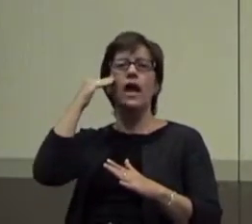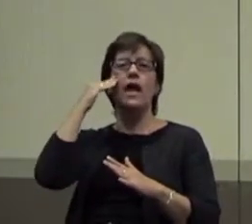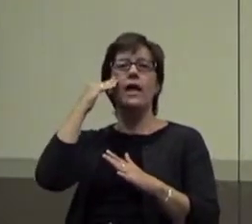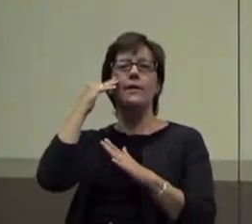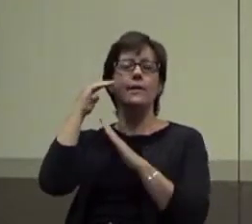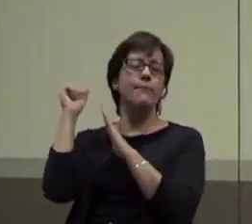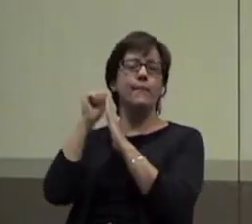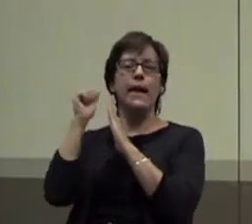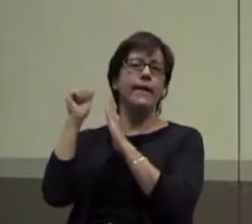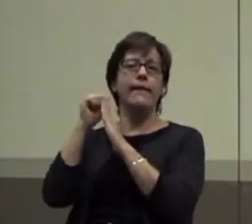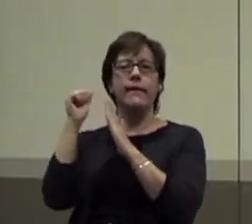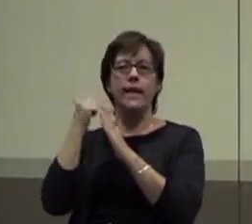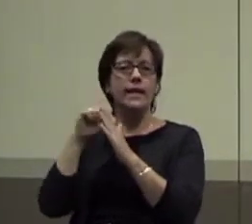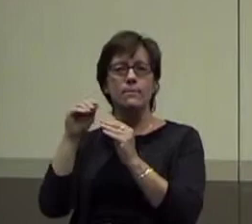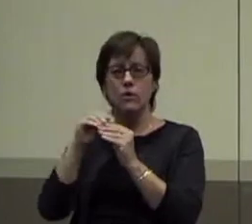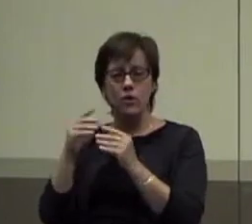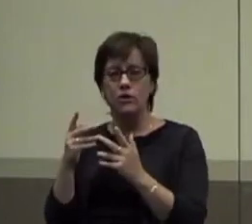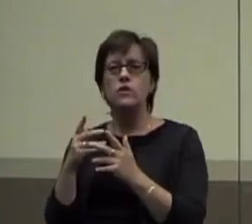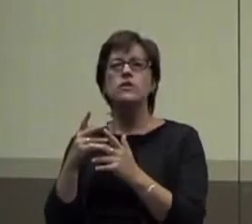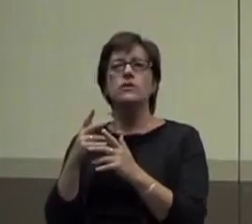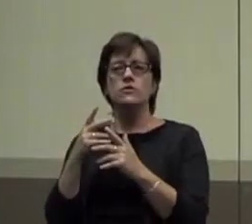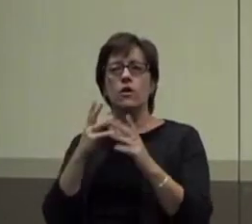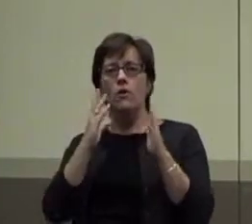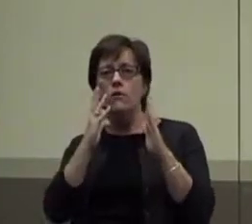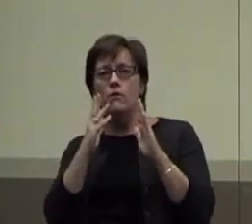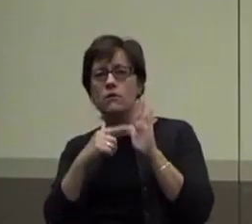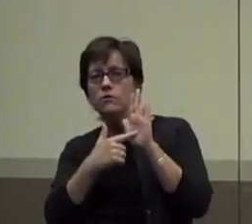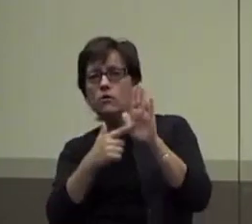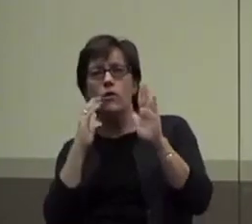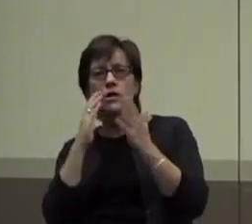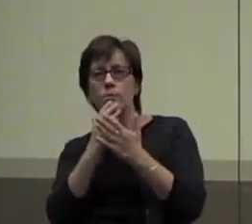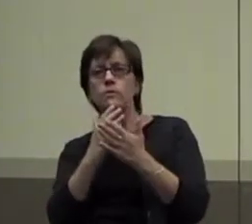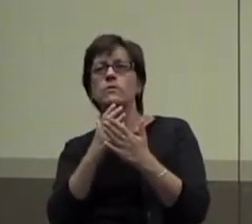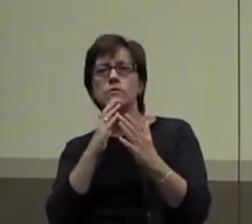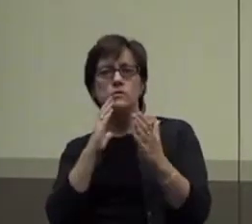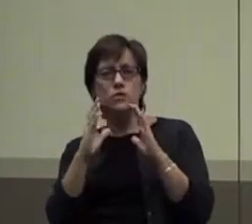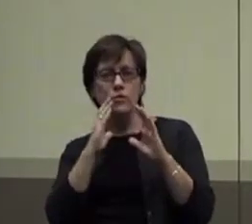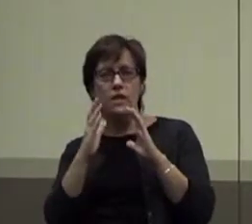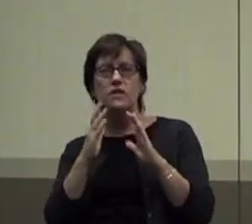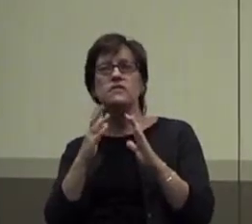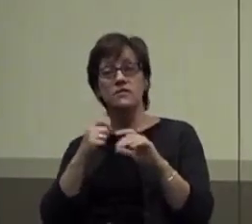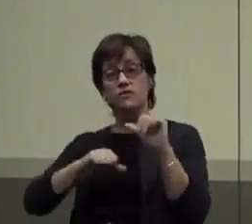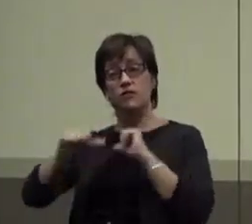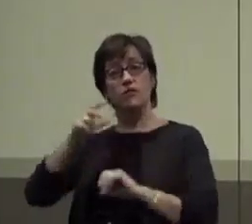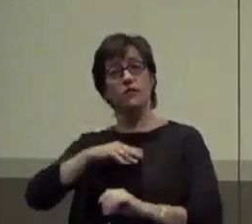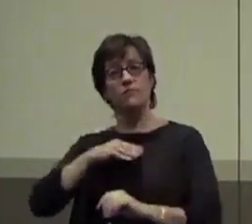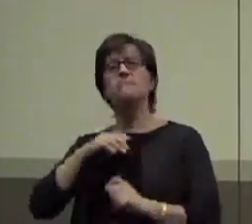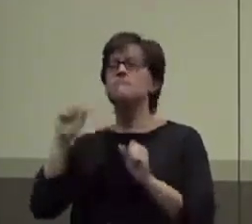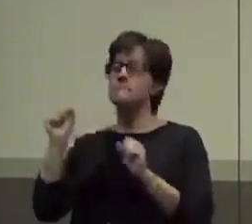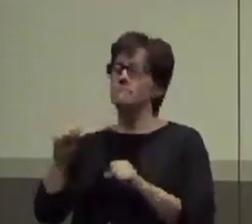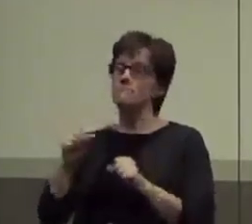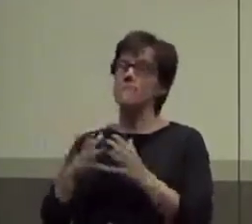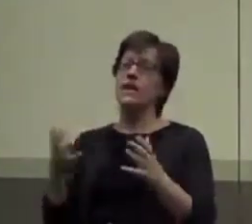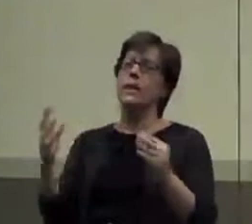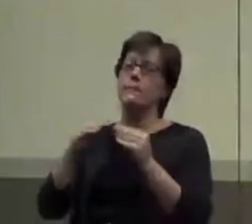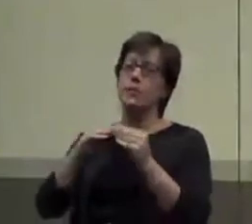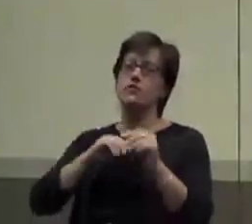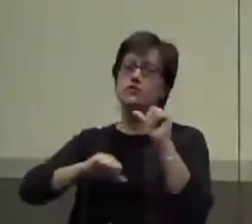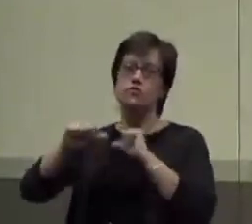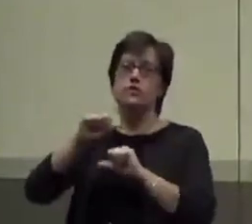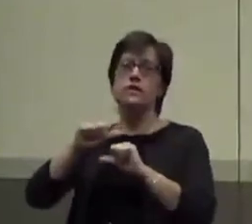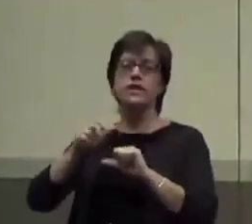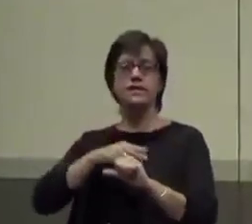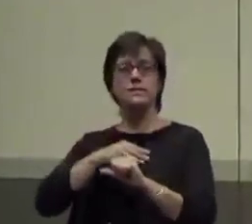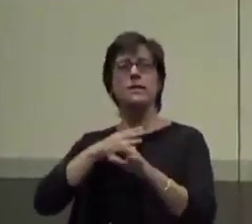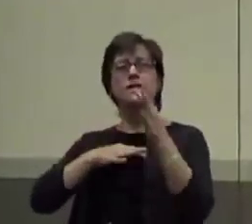the picture communication system, teach her how to use that. Is that socially acceptable is our last question. Yeah, it's a lot more socially acceptable than, of